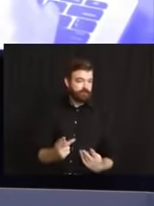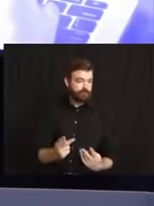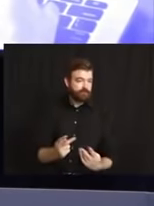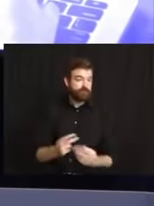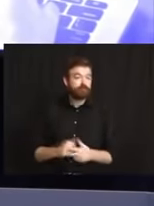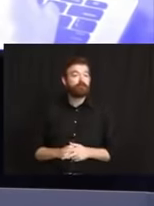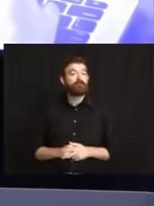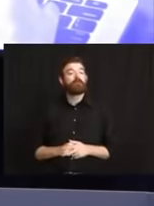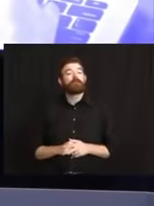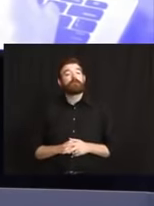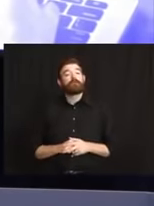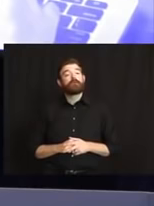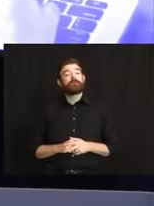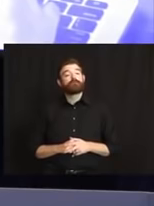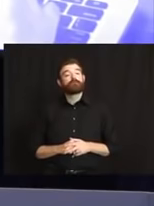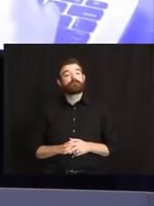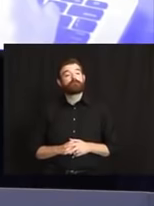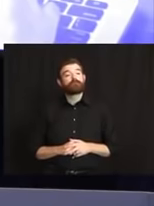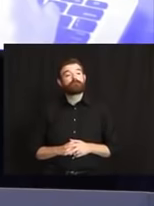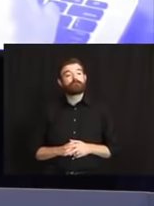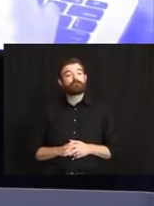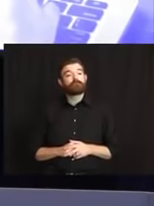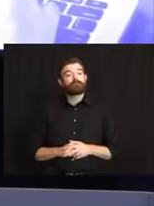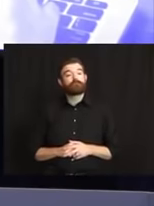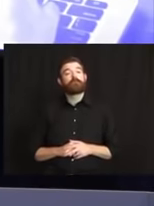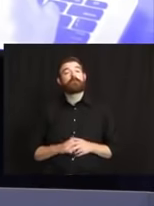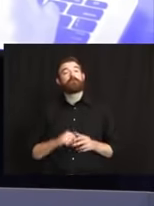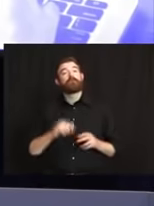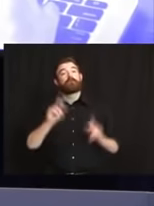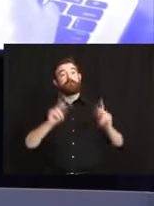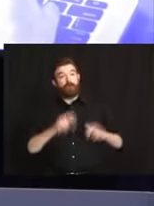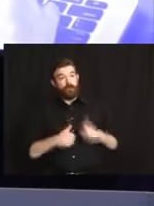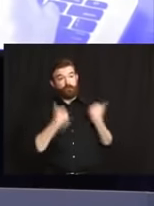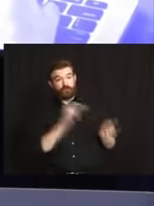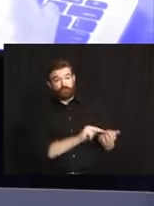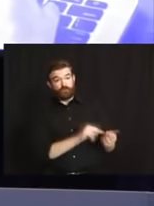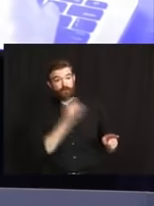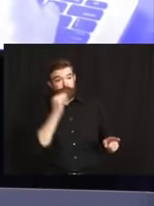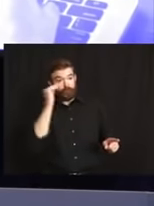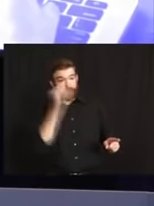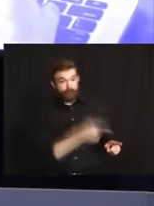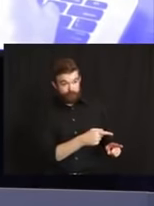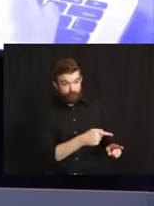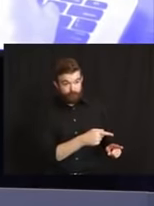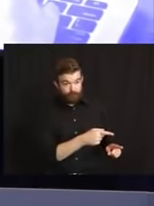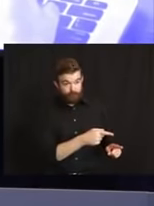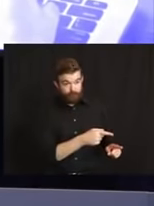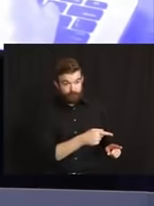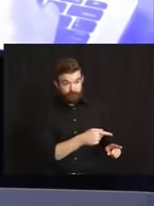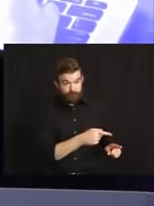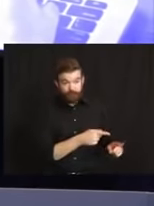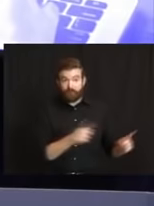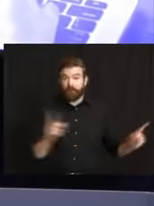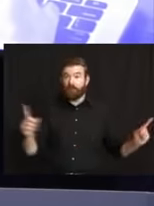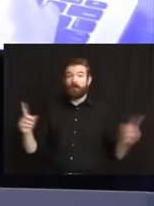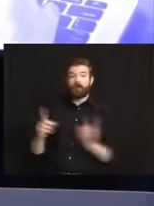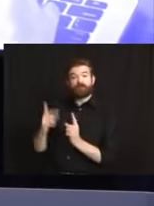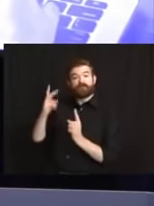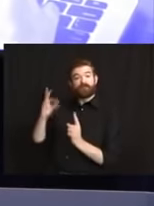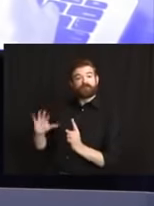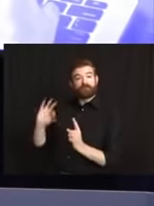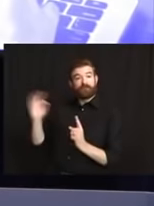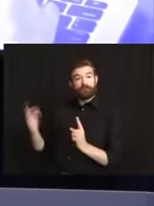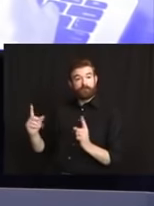that you cannot bypass an area that has COVID positive patients. So the directive is pretty prescriptive, and we've